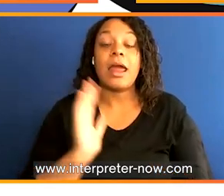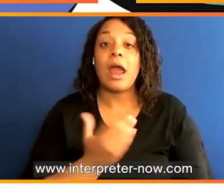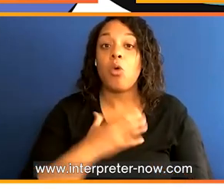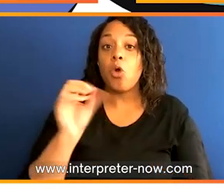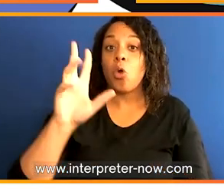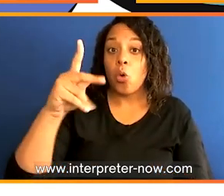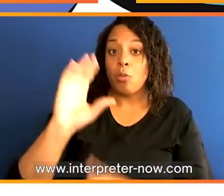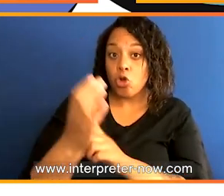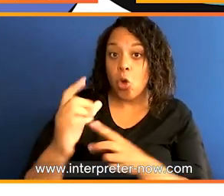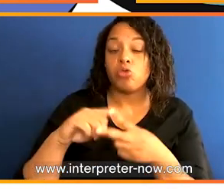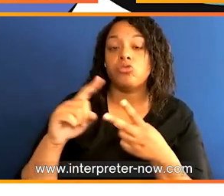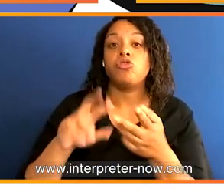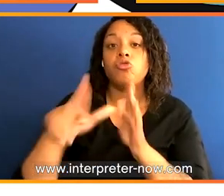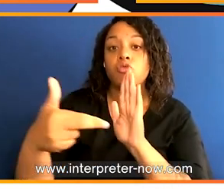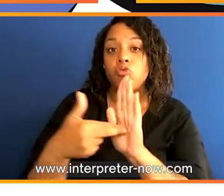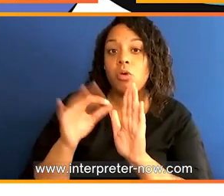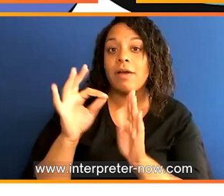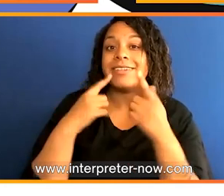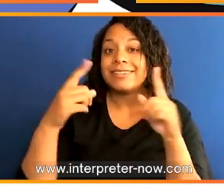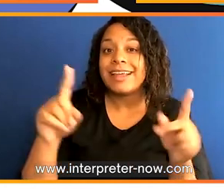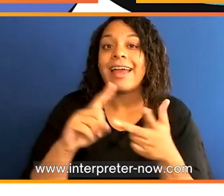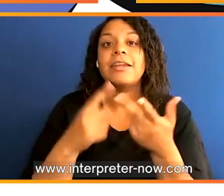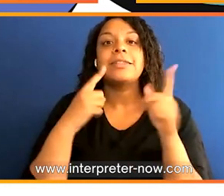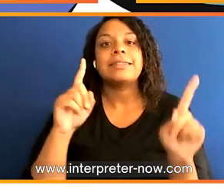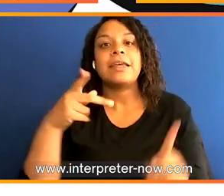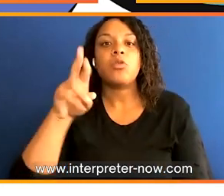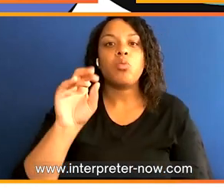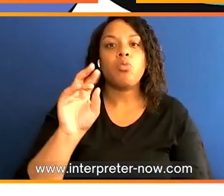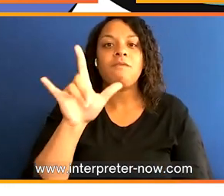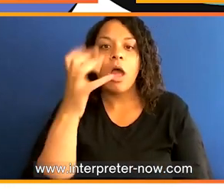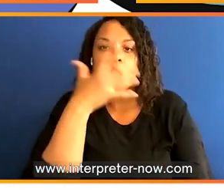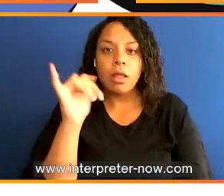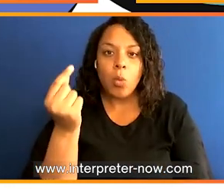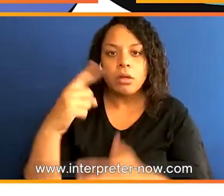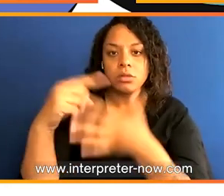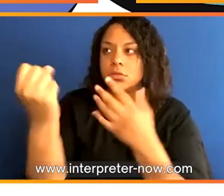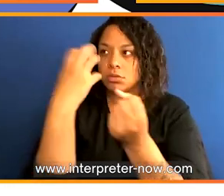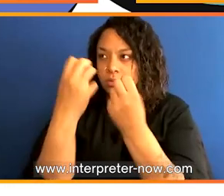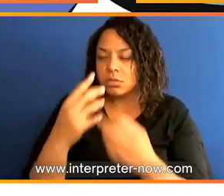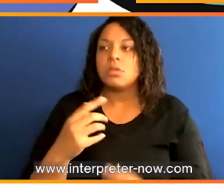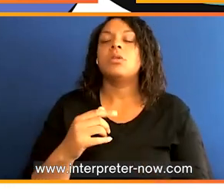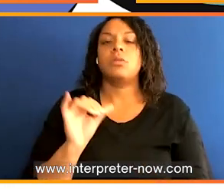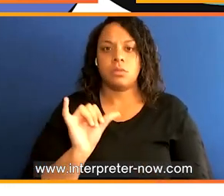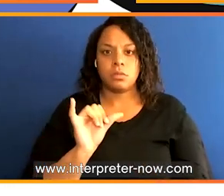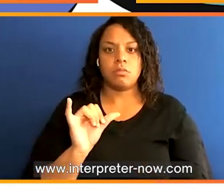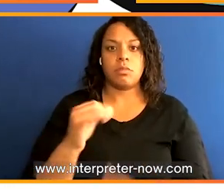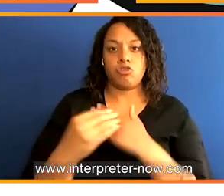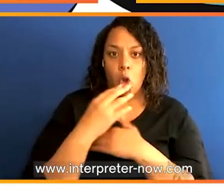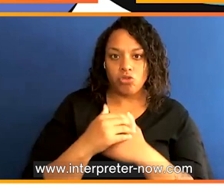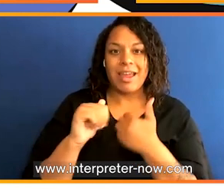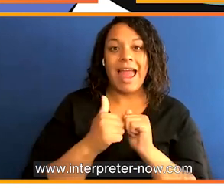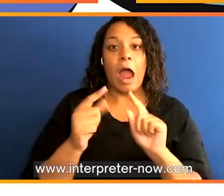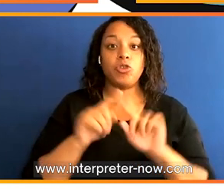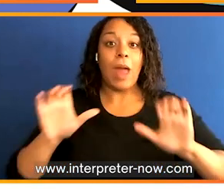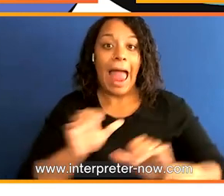here are the rules of success. Here is the success profile, et cetera. And it was a lot of coaching on how to